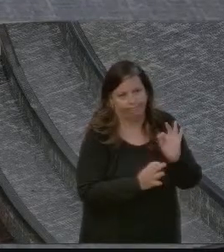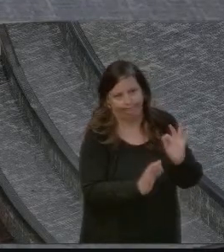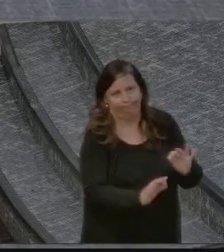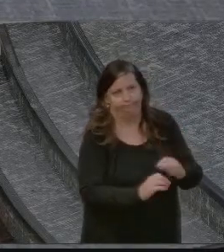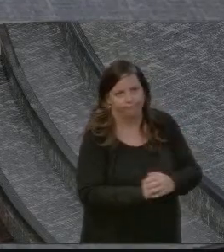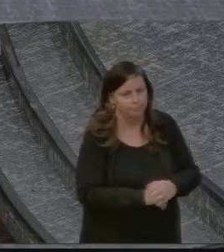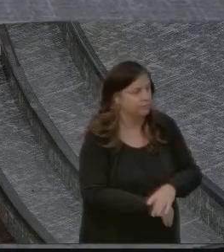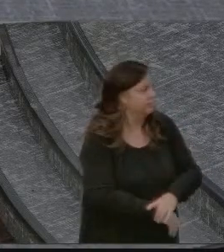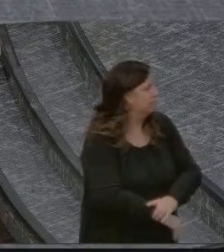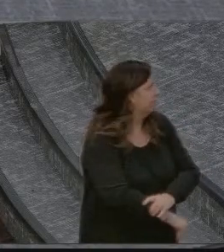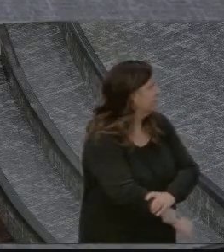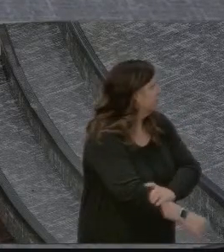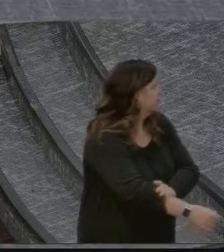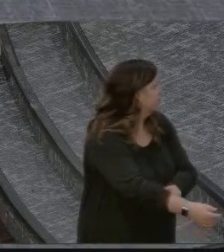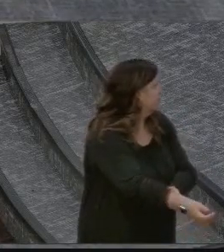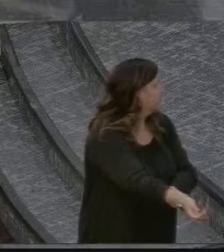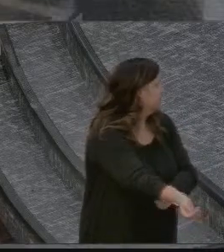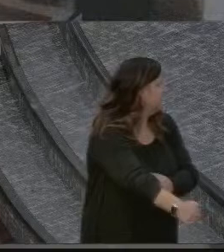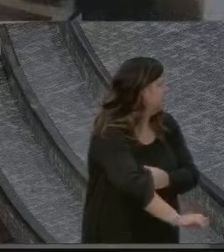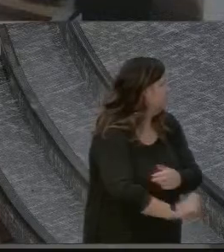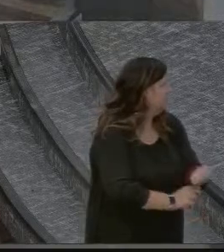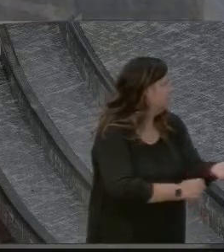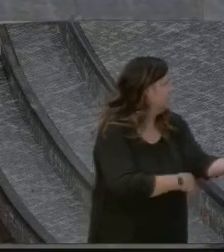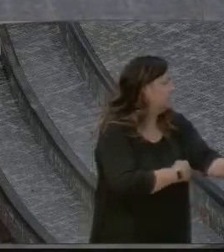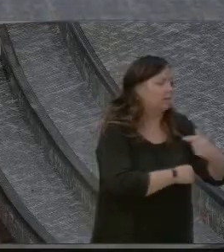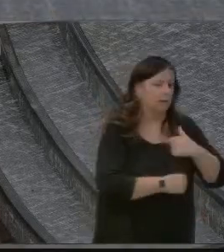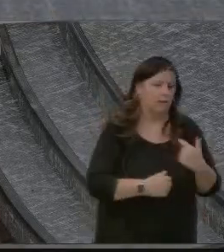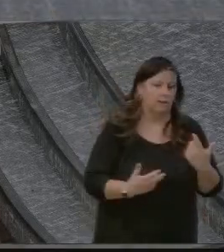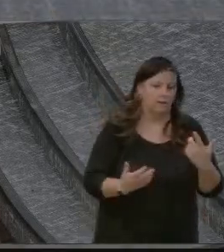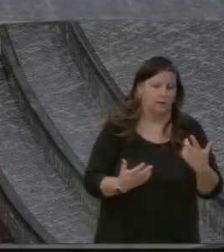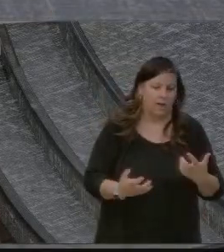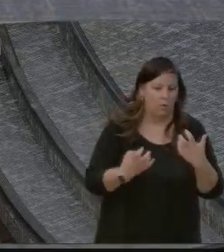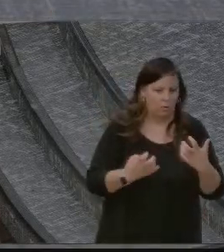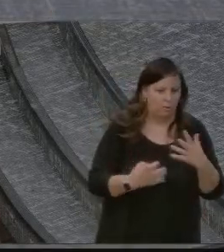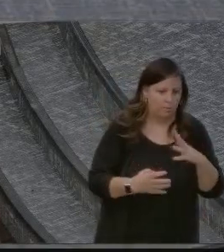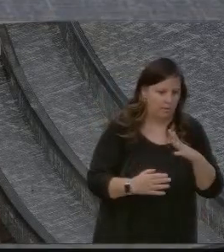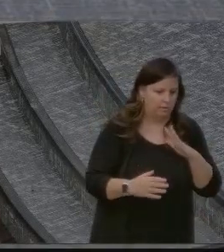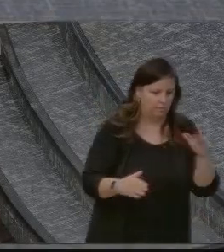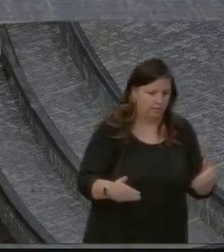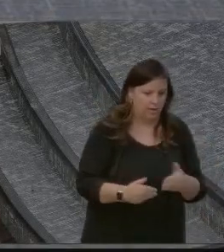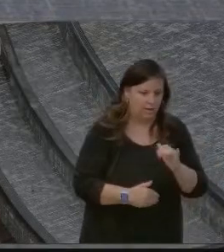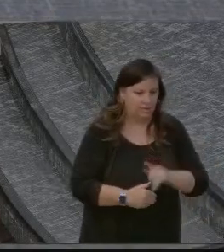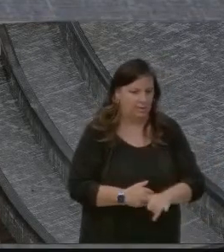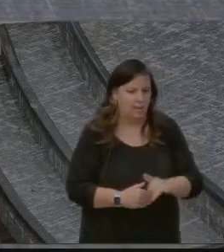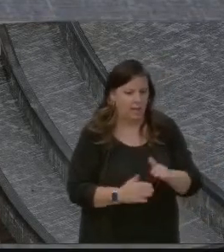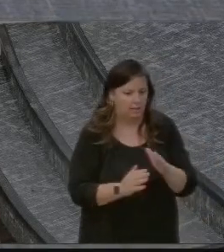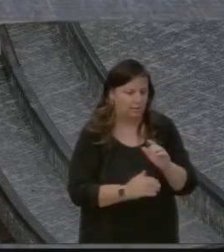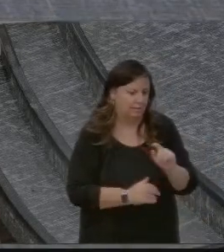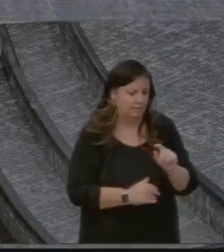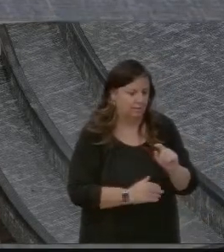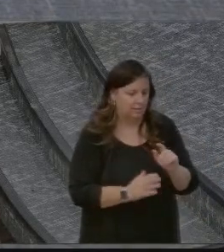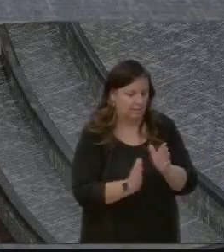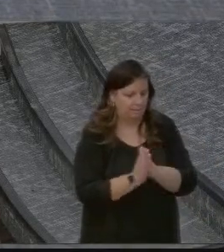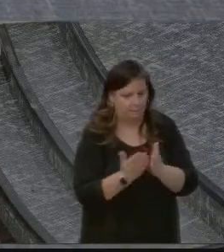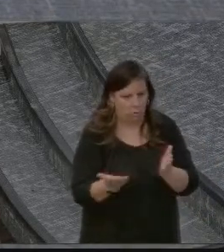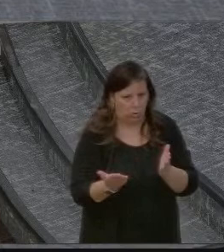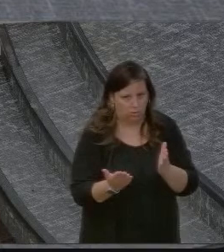I'd like to be invited to that To Kill a Mockingbird one, but okay. All right, I